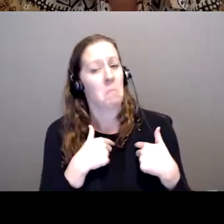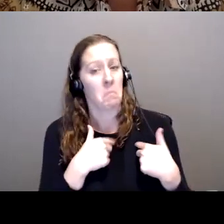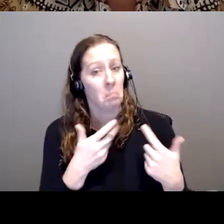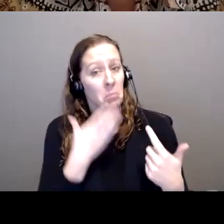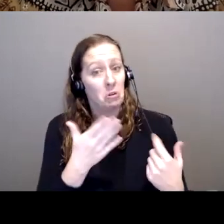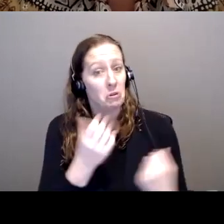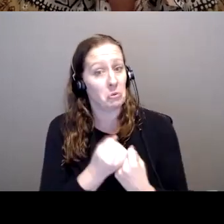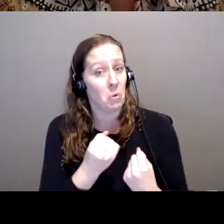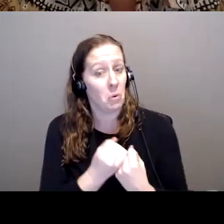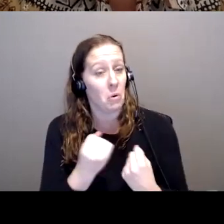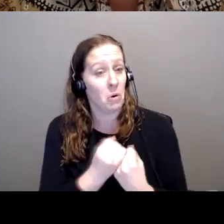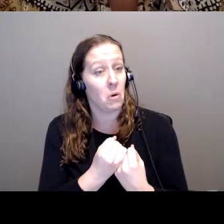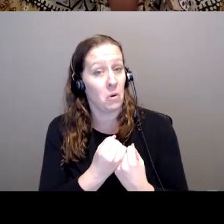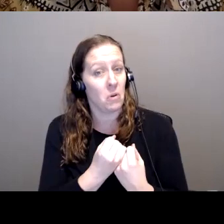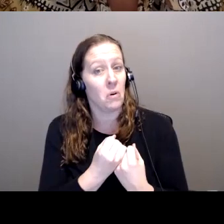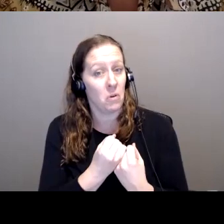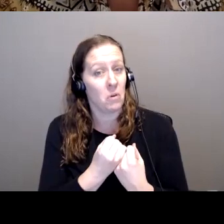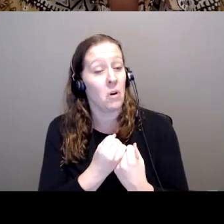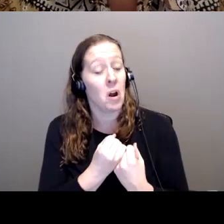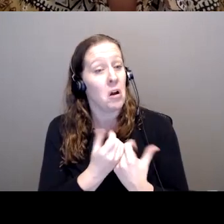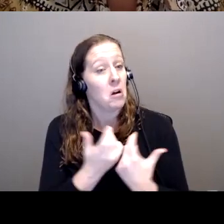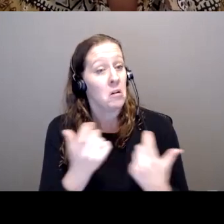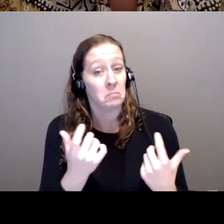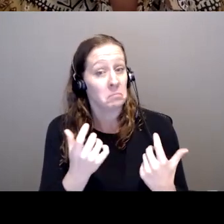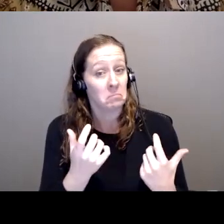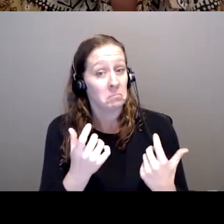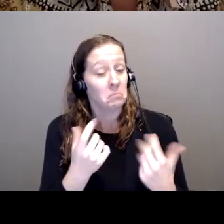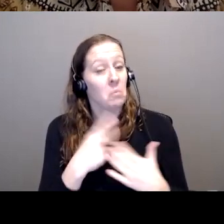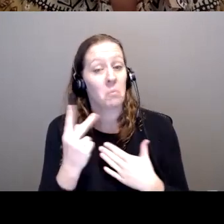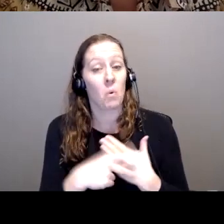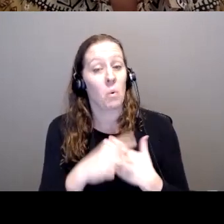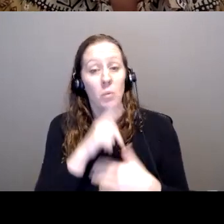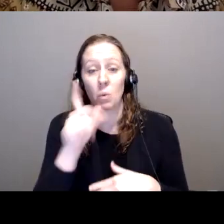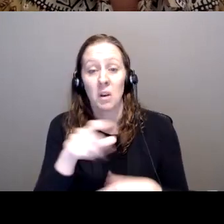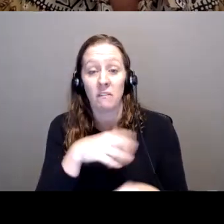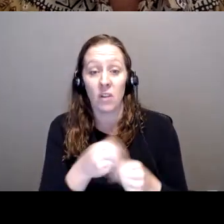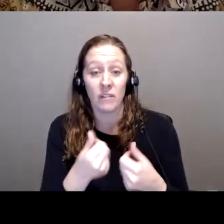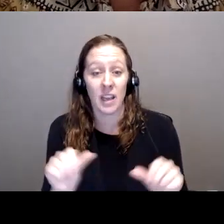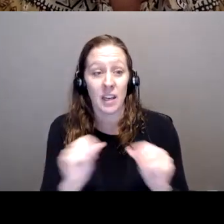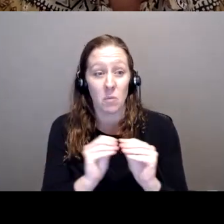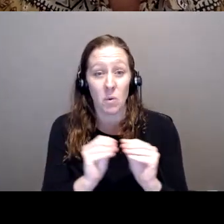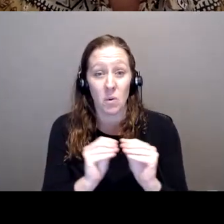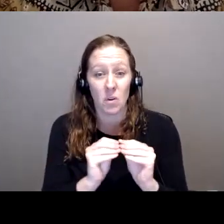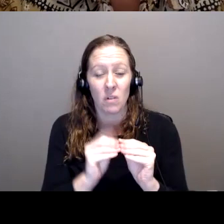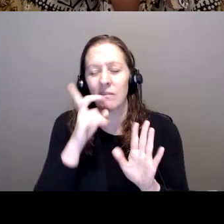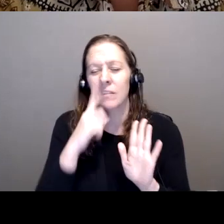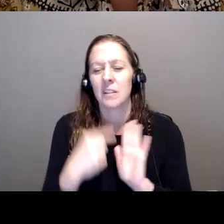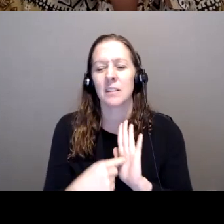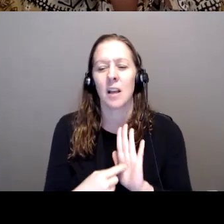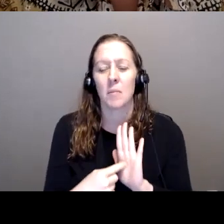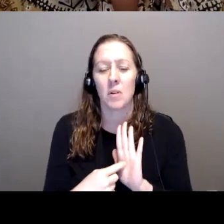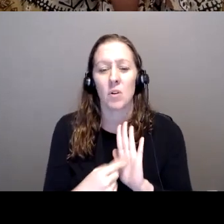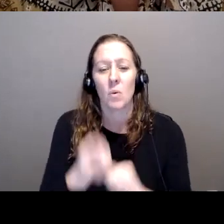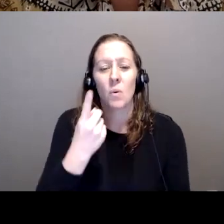to transition out of their program. We, for instance, we had a